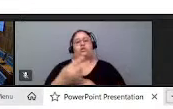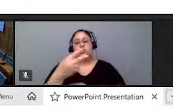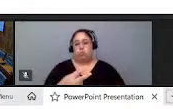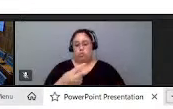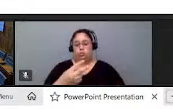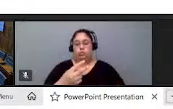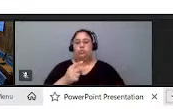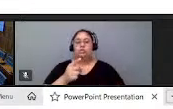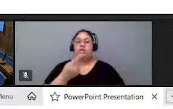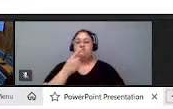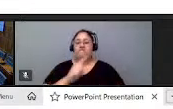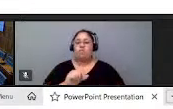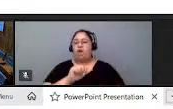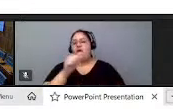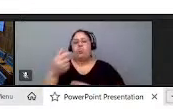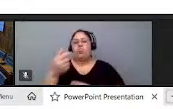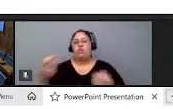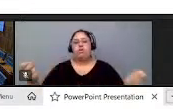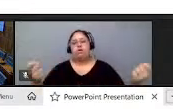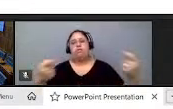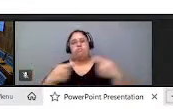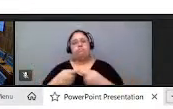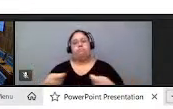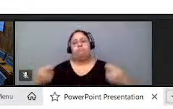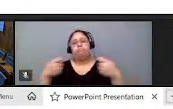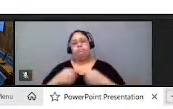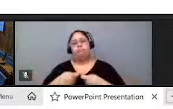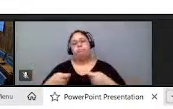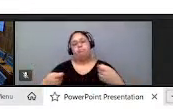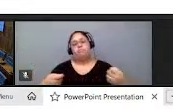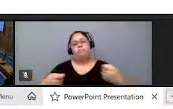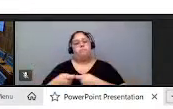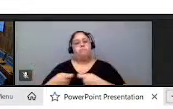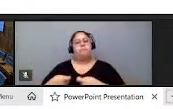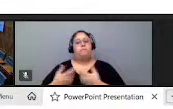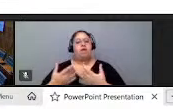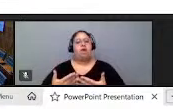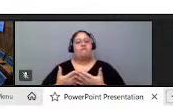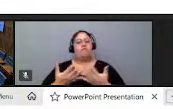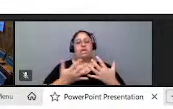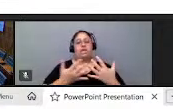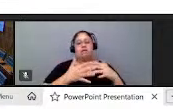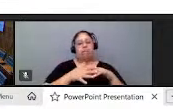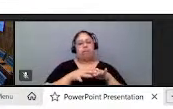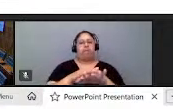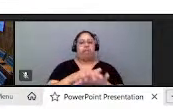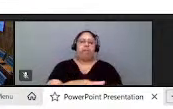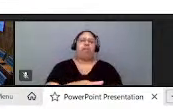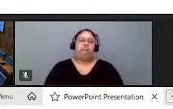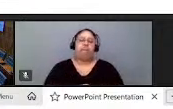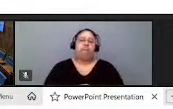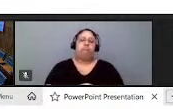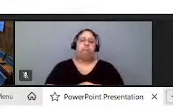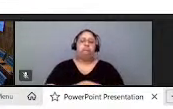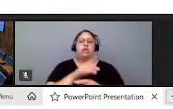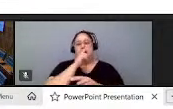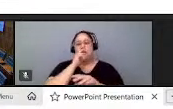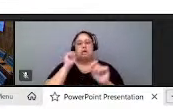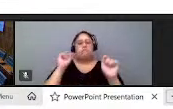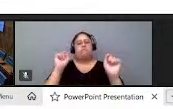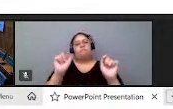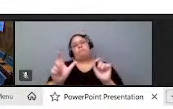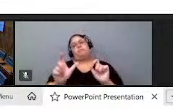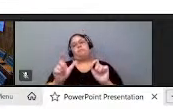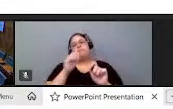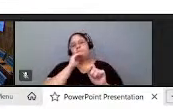for um other inputs uh in regard to the integration as what the name intended